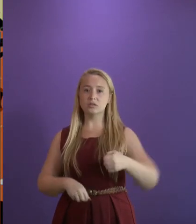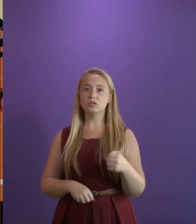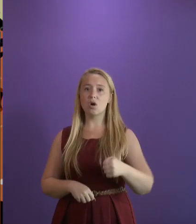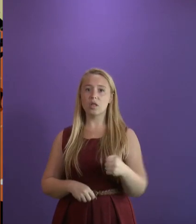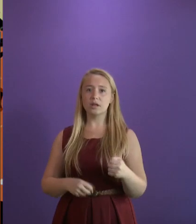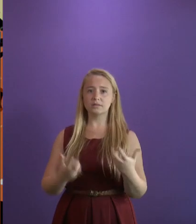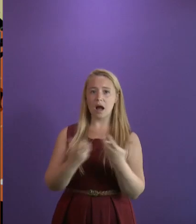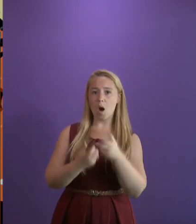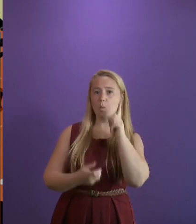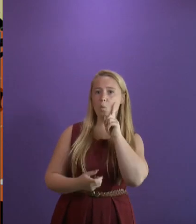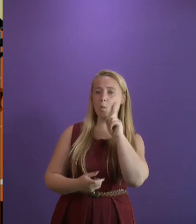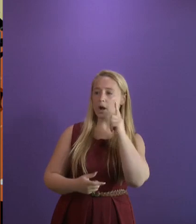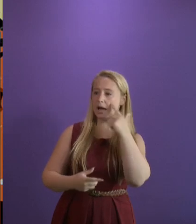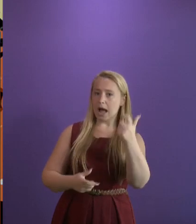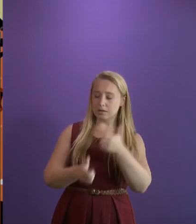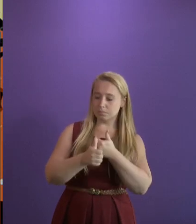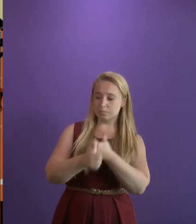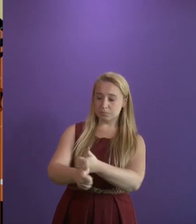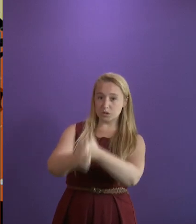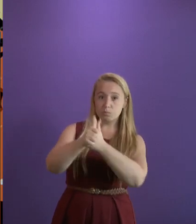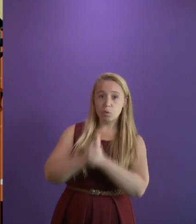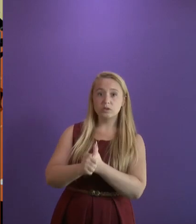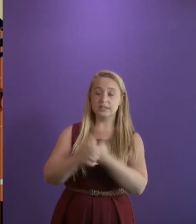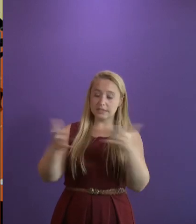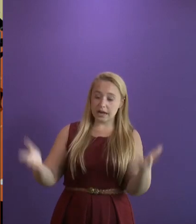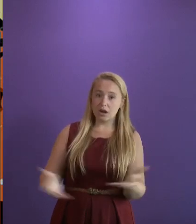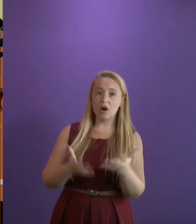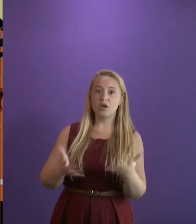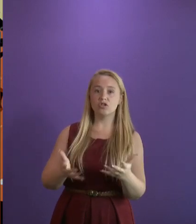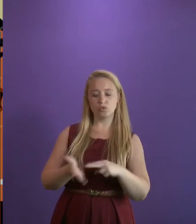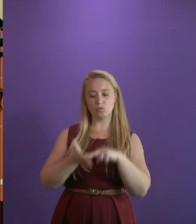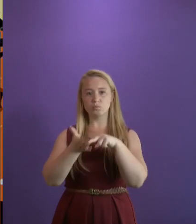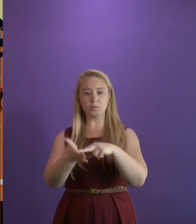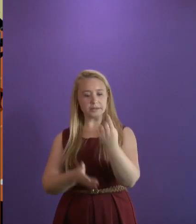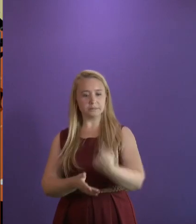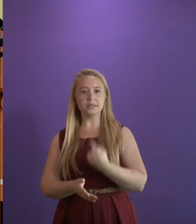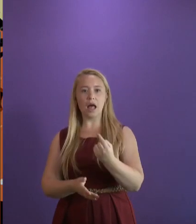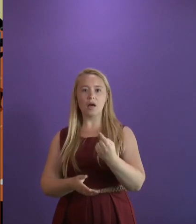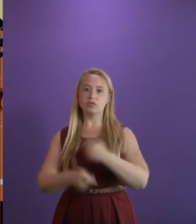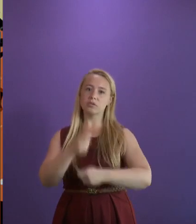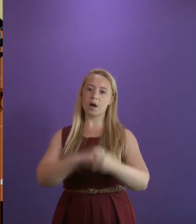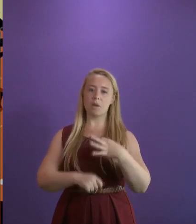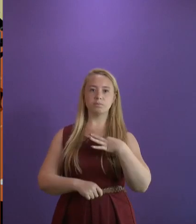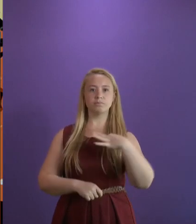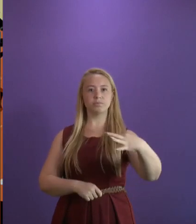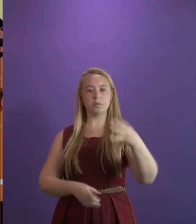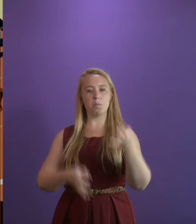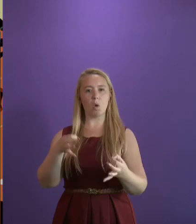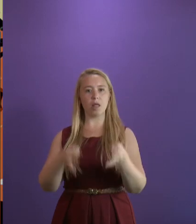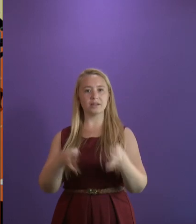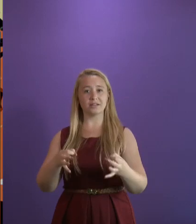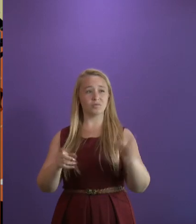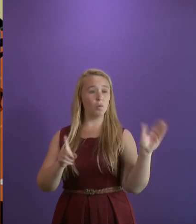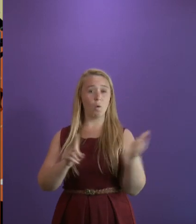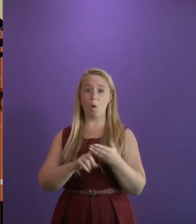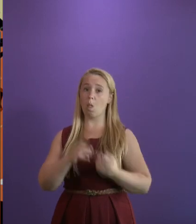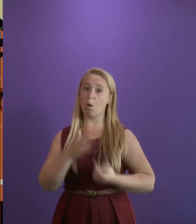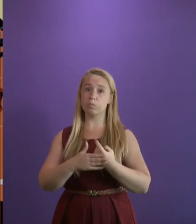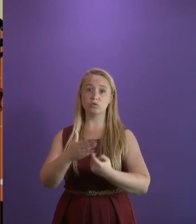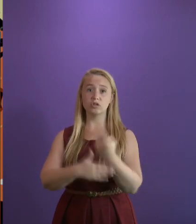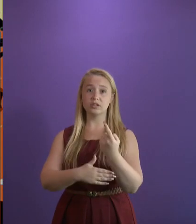motivated, encouraged and supported to stand for positions of elected representation at every opportunity, in their